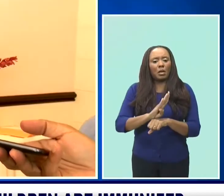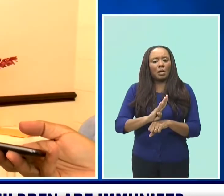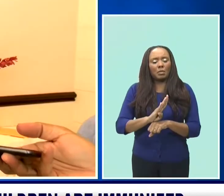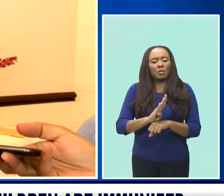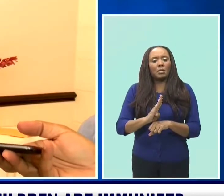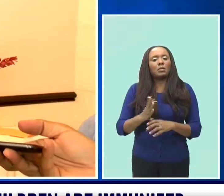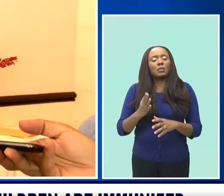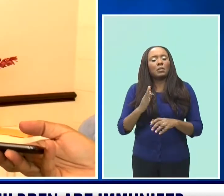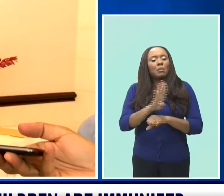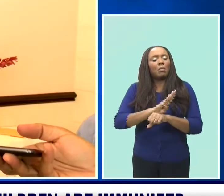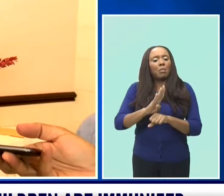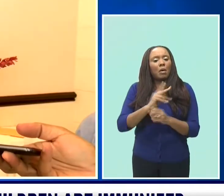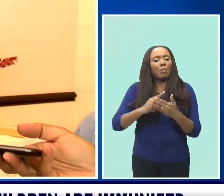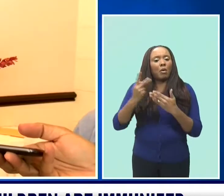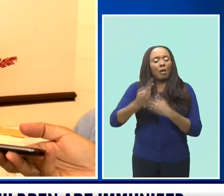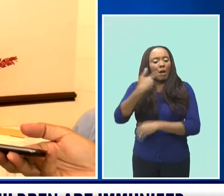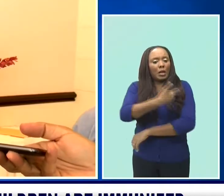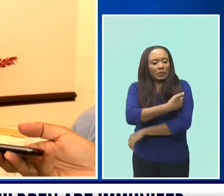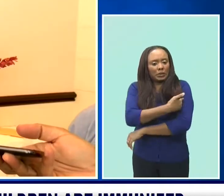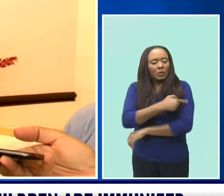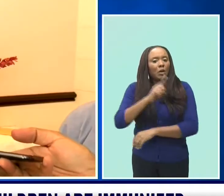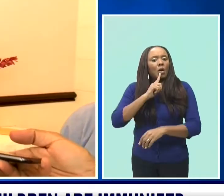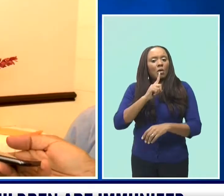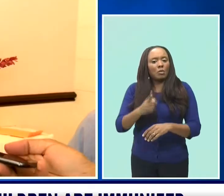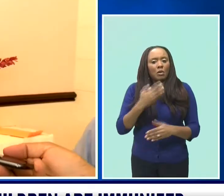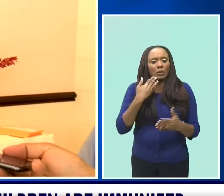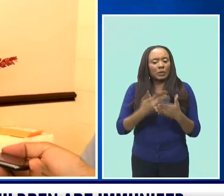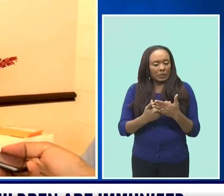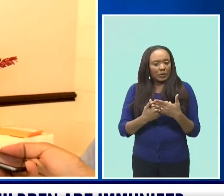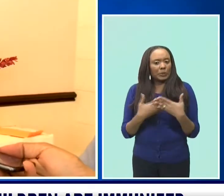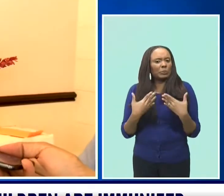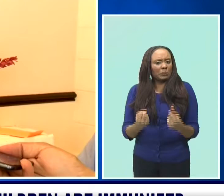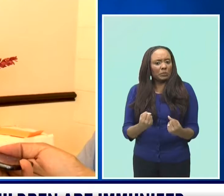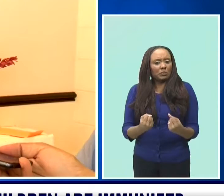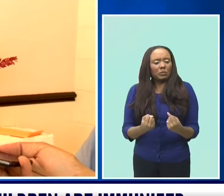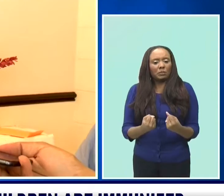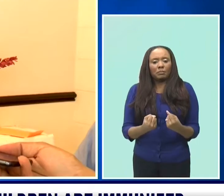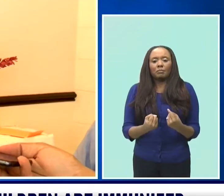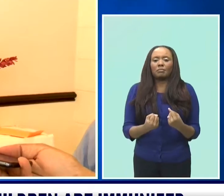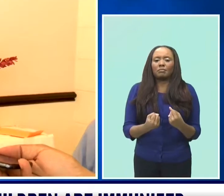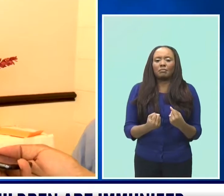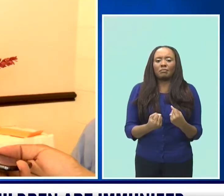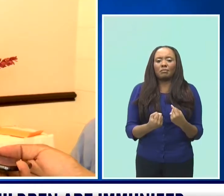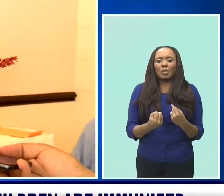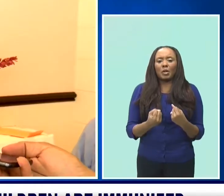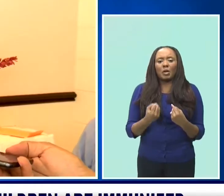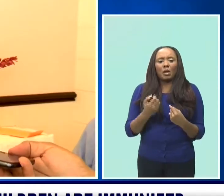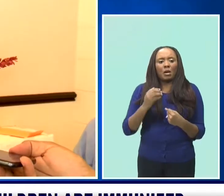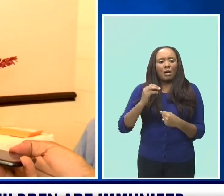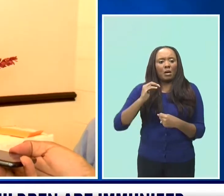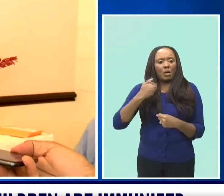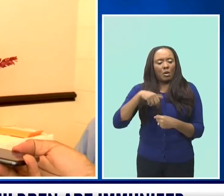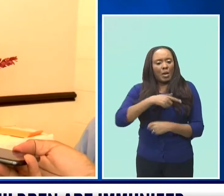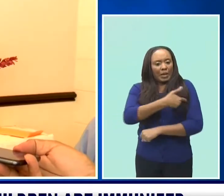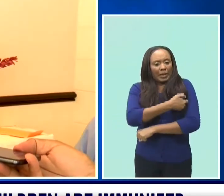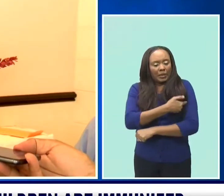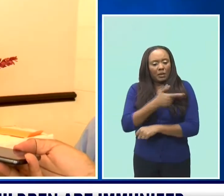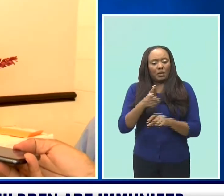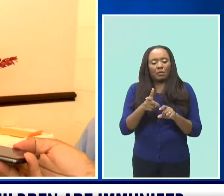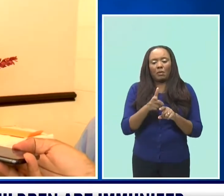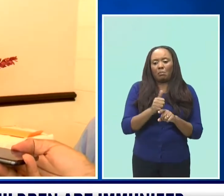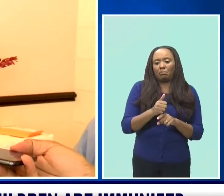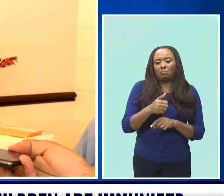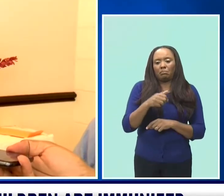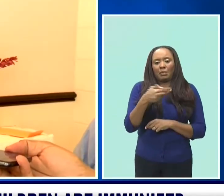most comprehensive in the region. There are few countries that can match us in terms of what we give our children, from